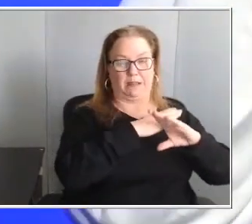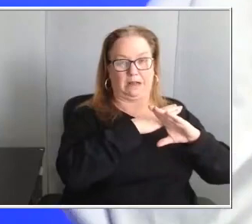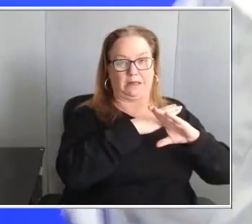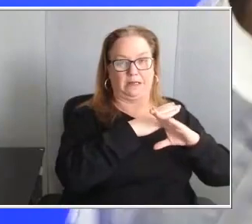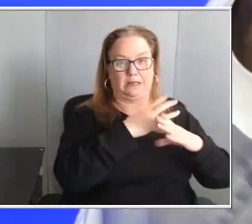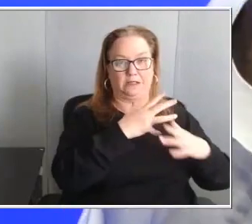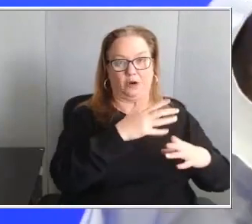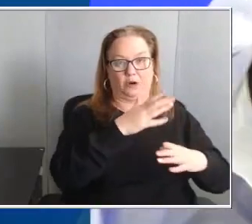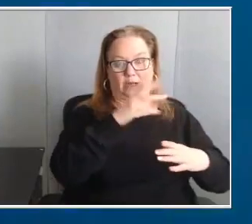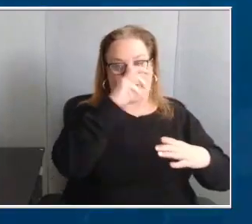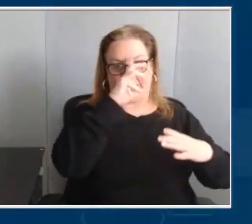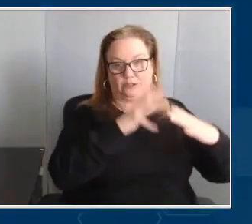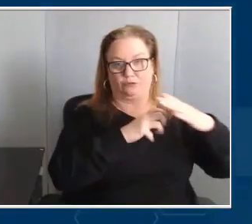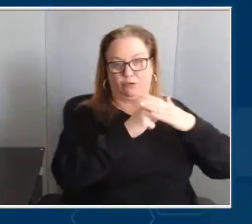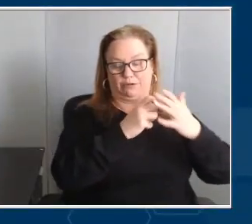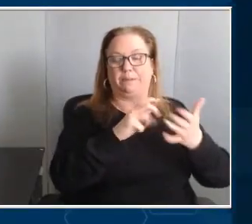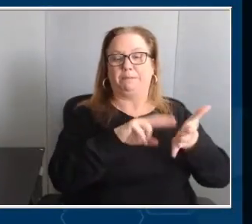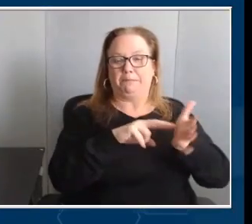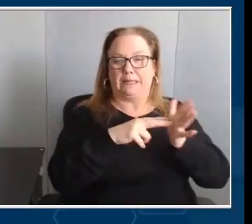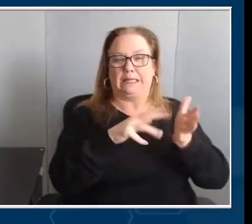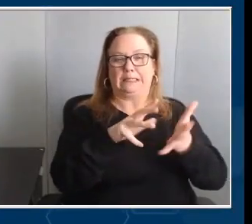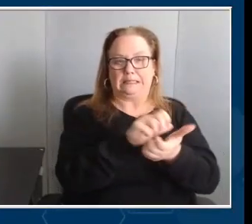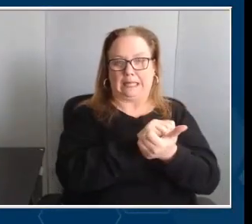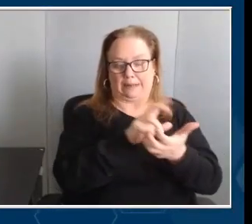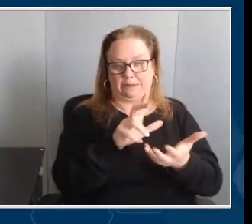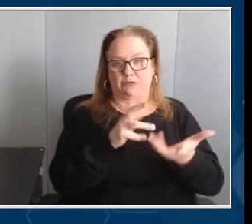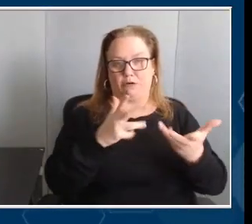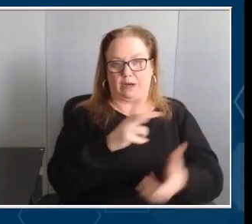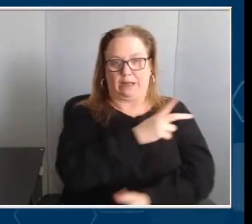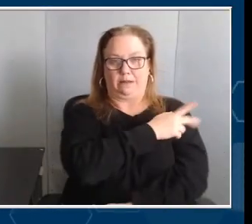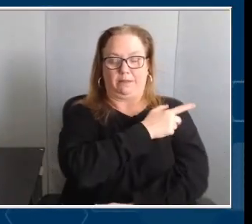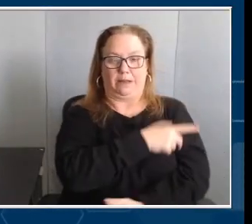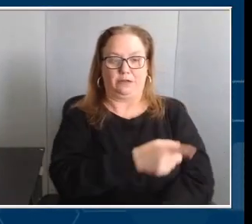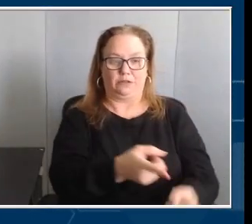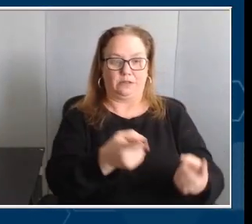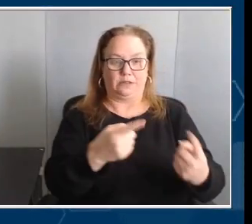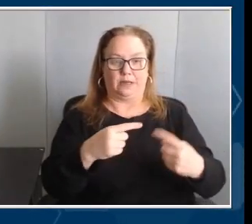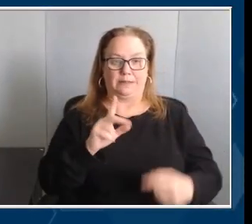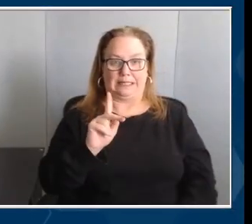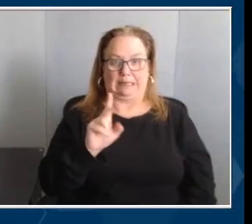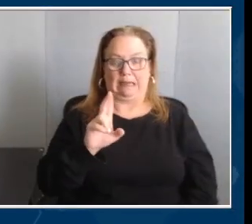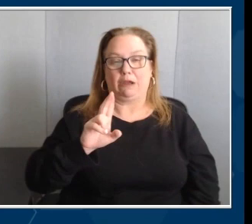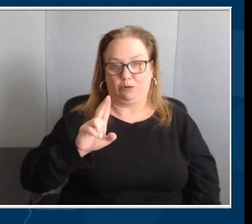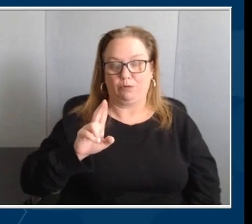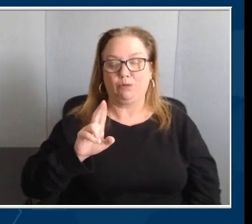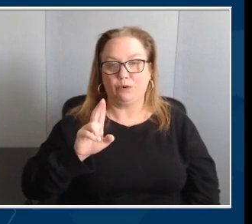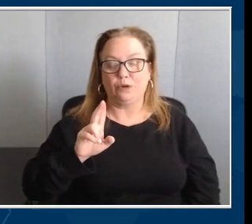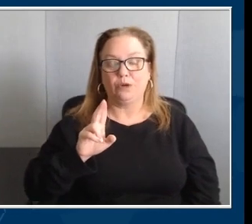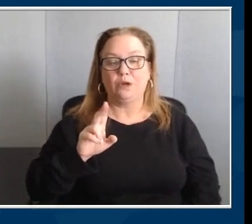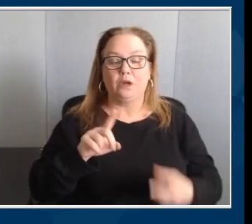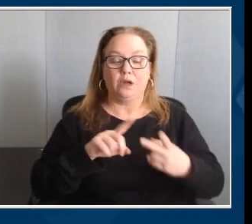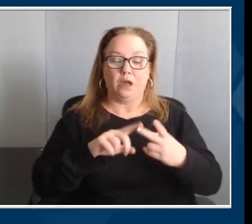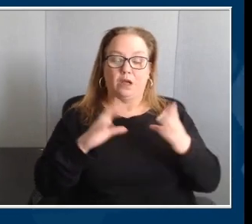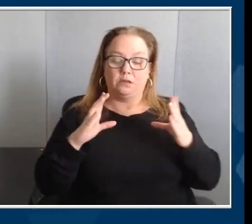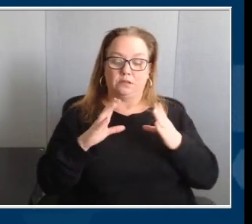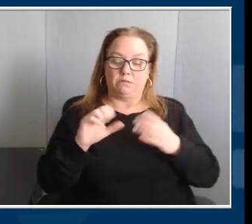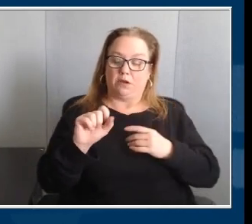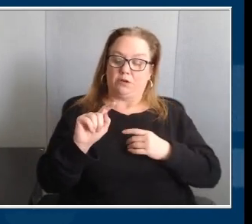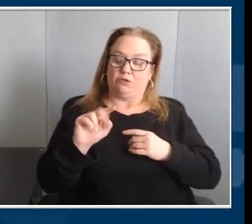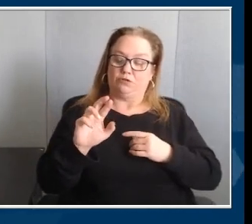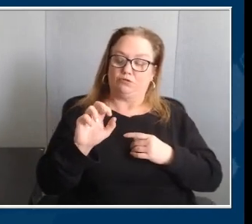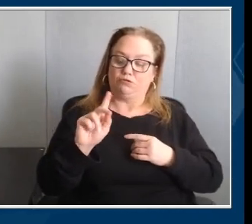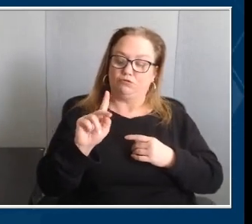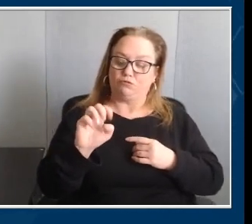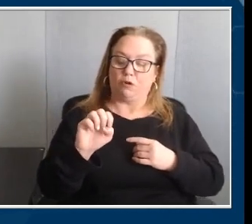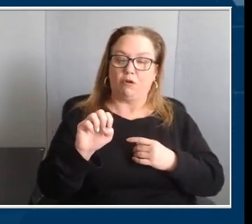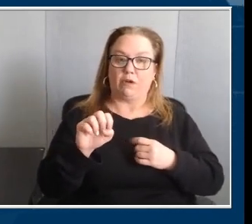out, meaning it's already damaged by the time the patient gets to KU Medical Center. And then a small stroke is just where a small